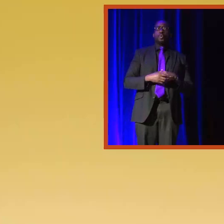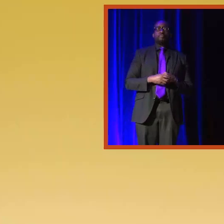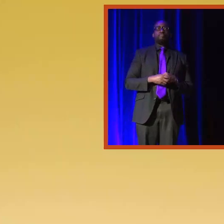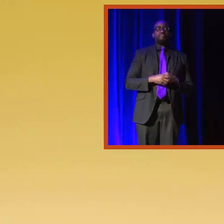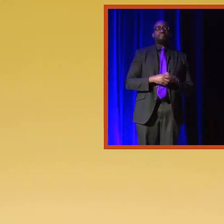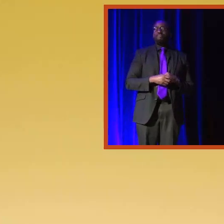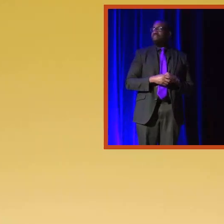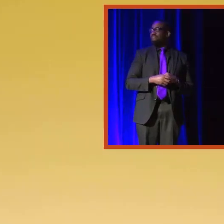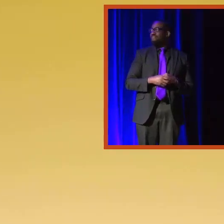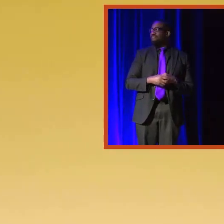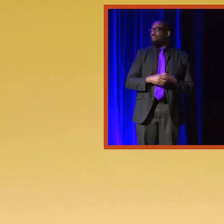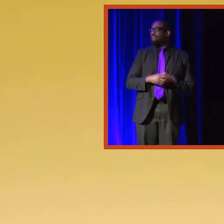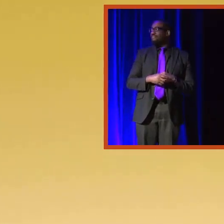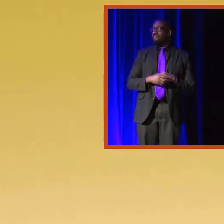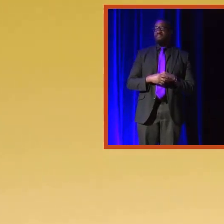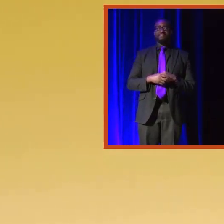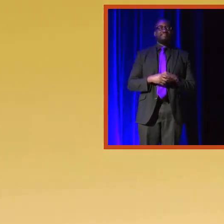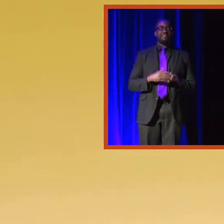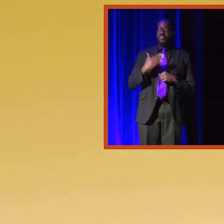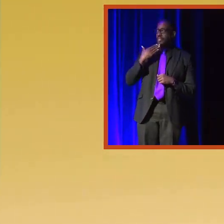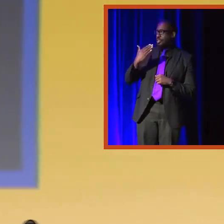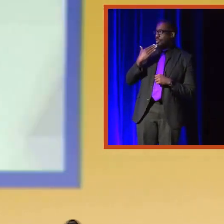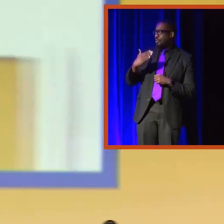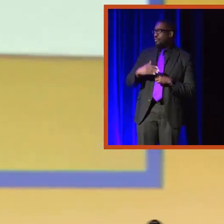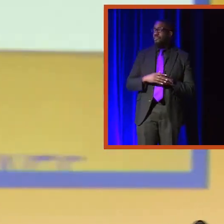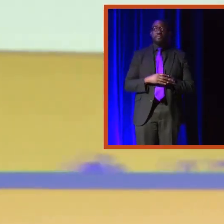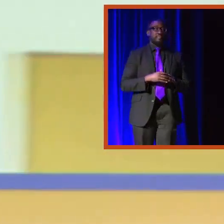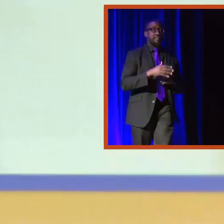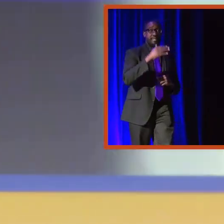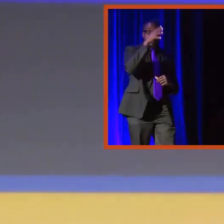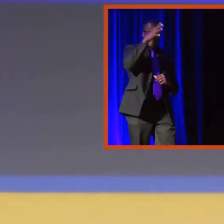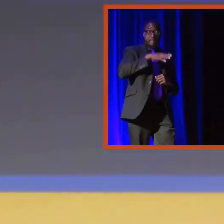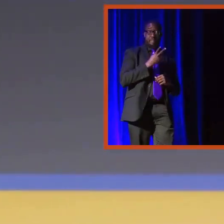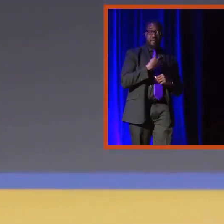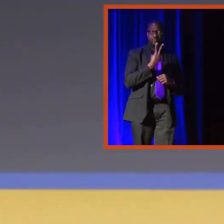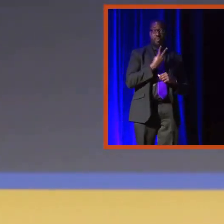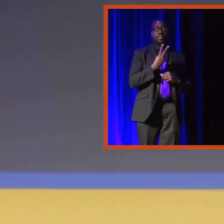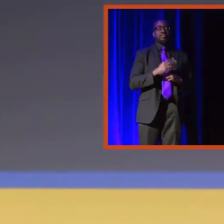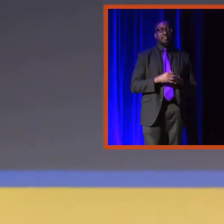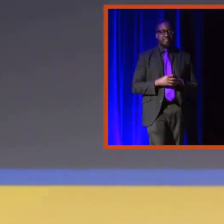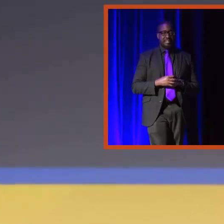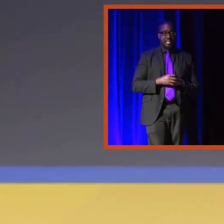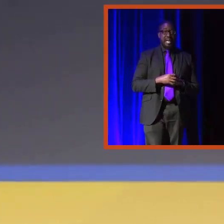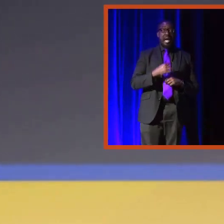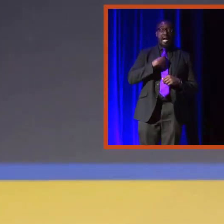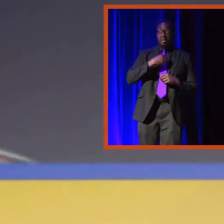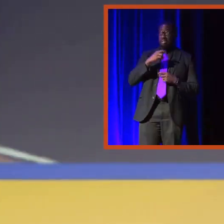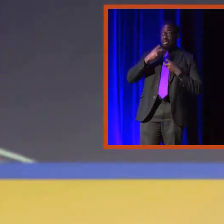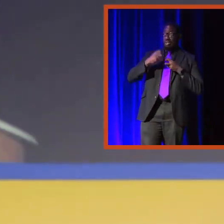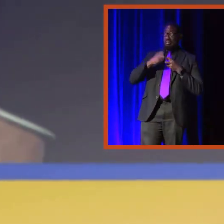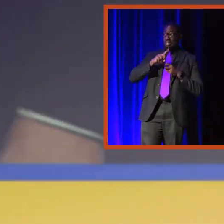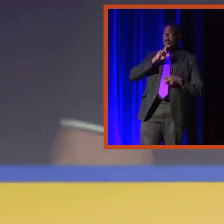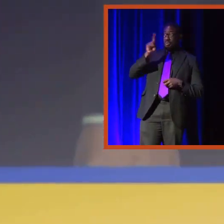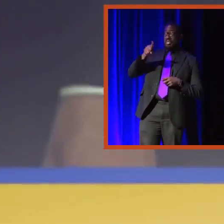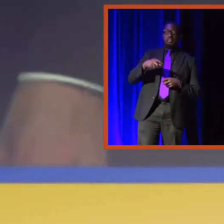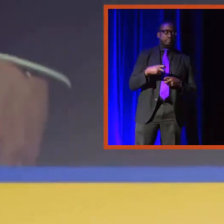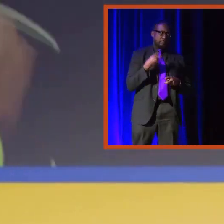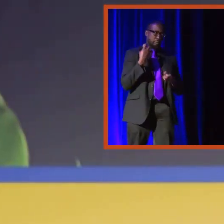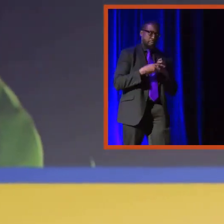much. Yeah. Okay, I'm going to have a hard time formulating this question. I'm going to have a hard time formulating the answer.